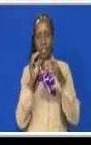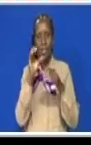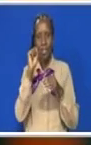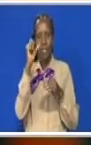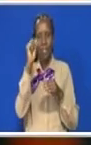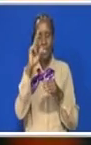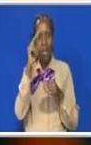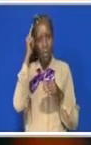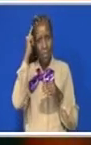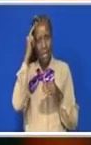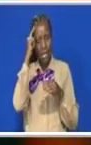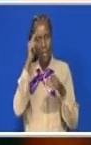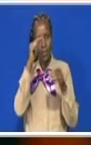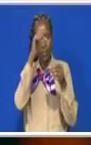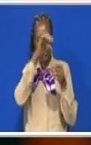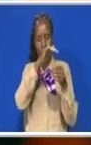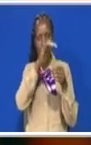the point of attachment